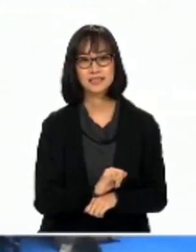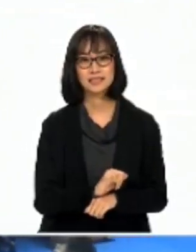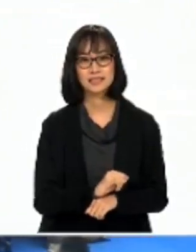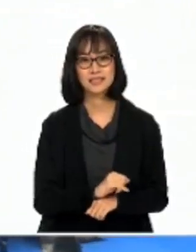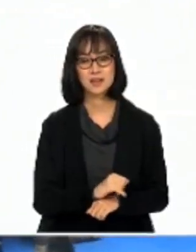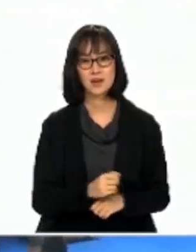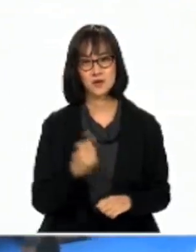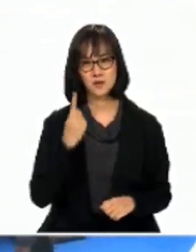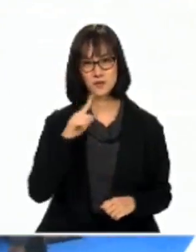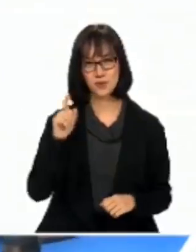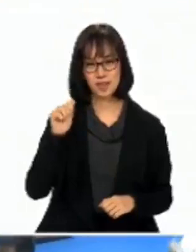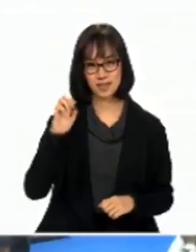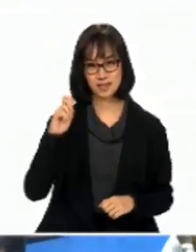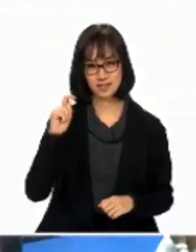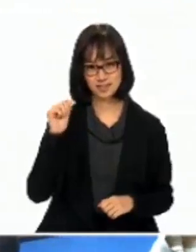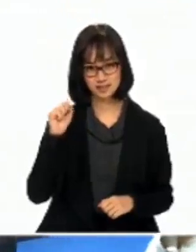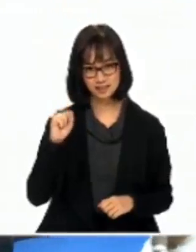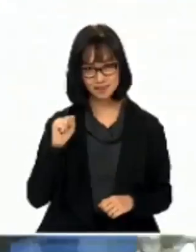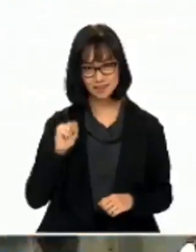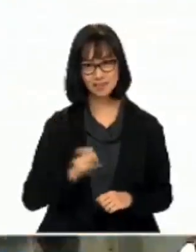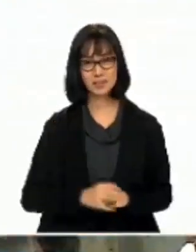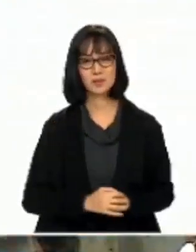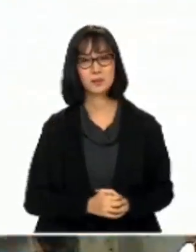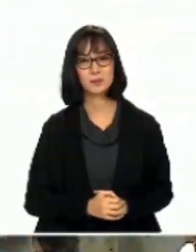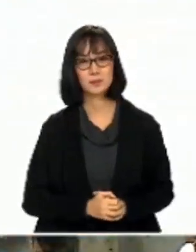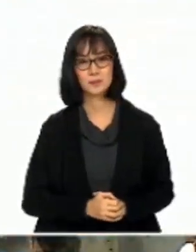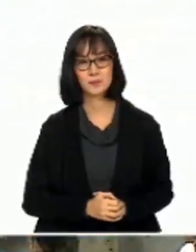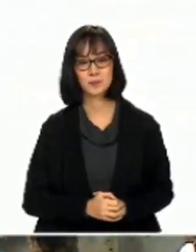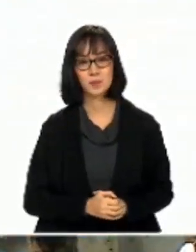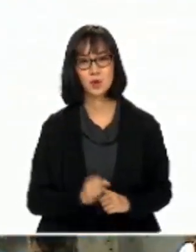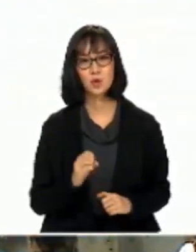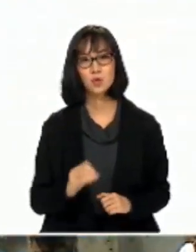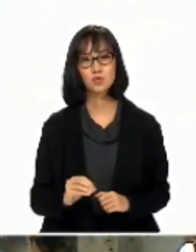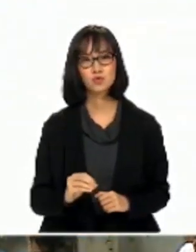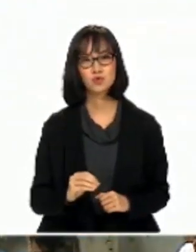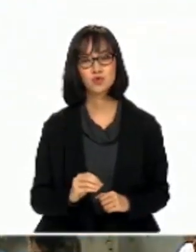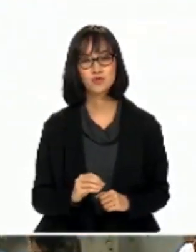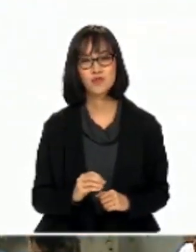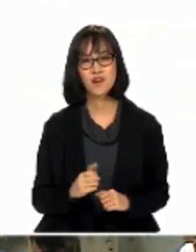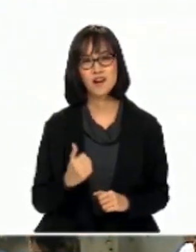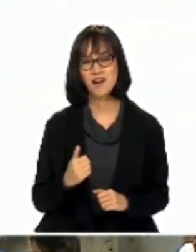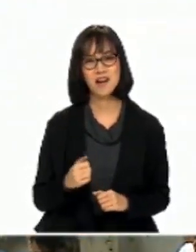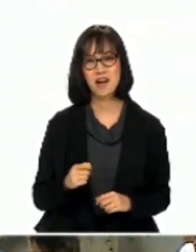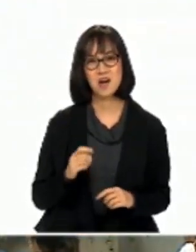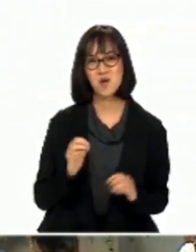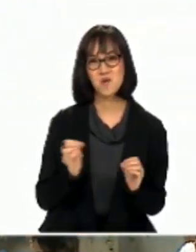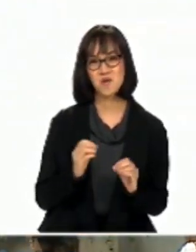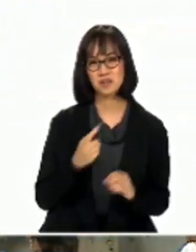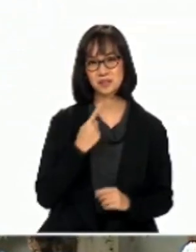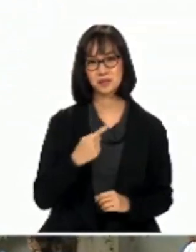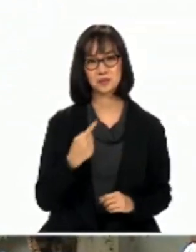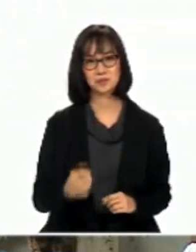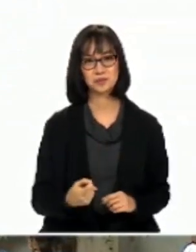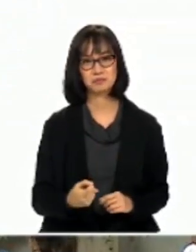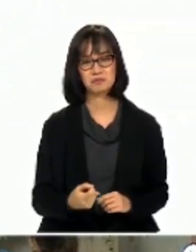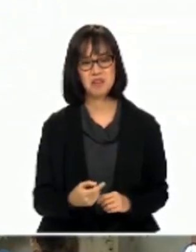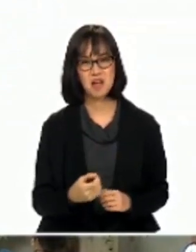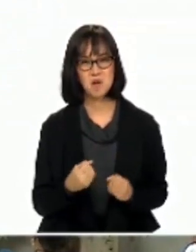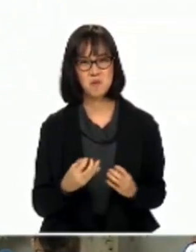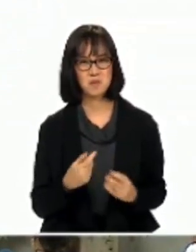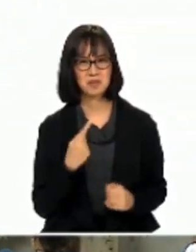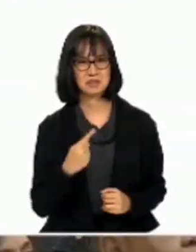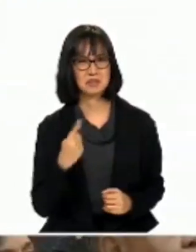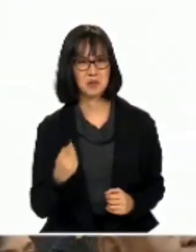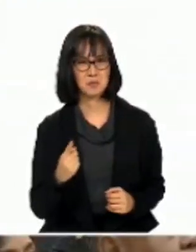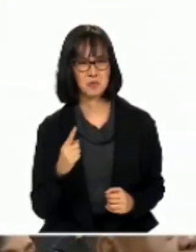the natives of the place, para walang masabi. Marami kasi ginawa ko raw, para linisan